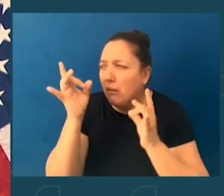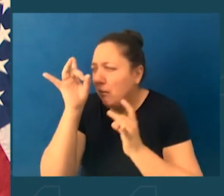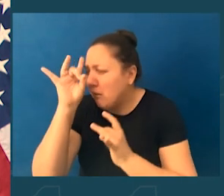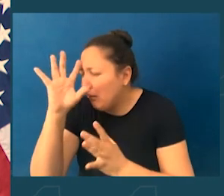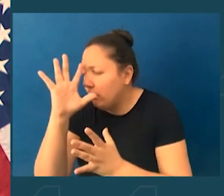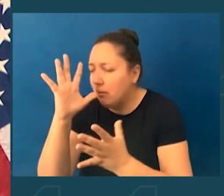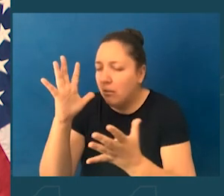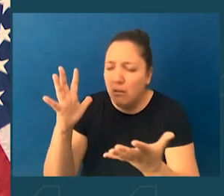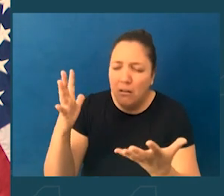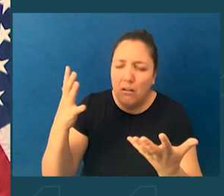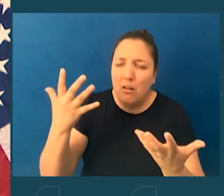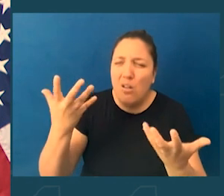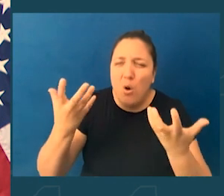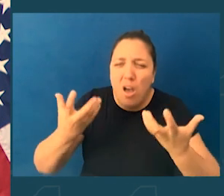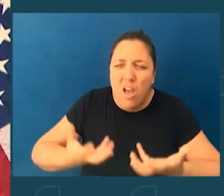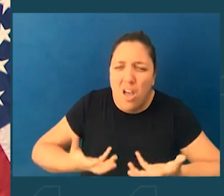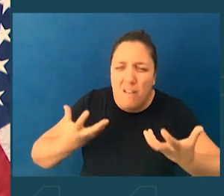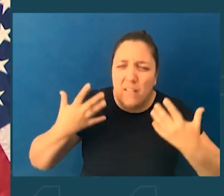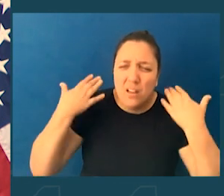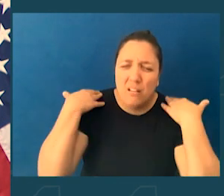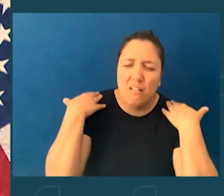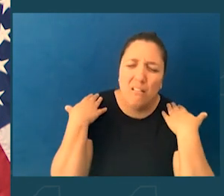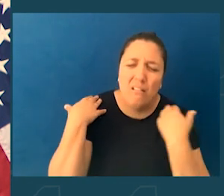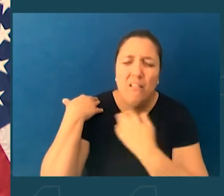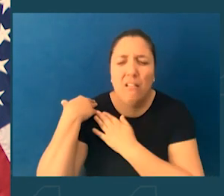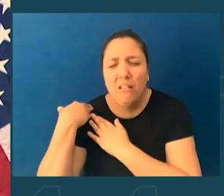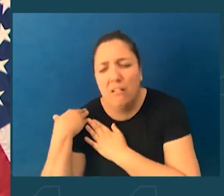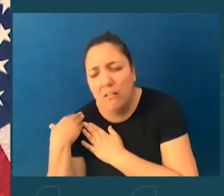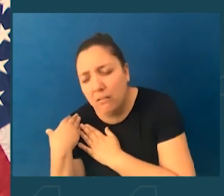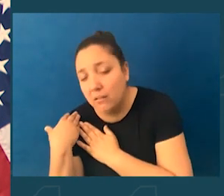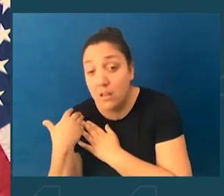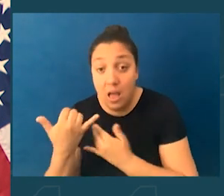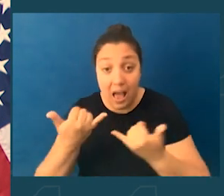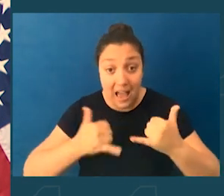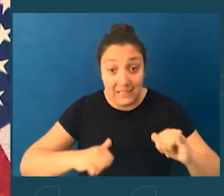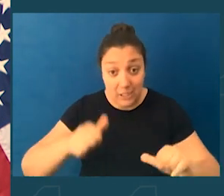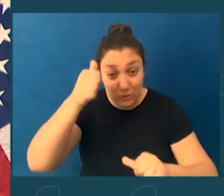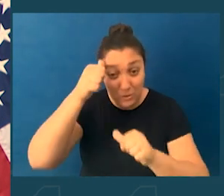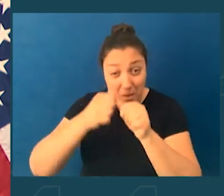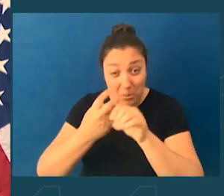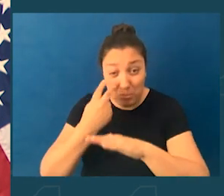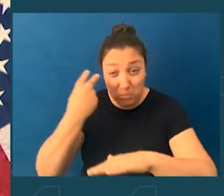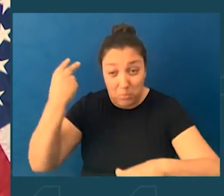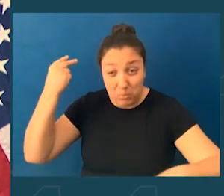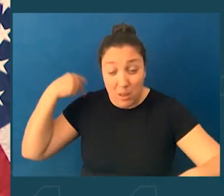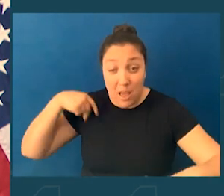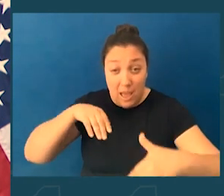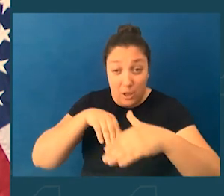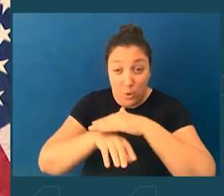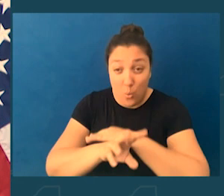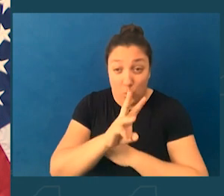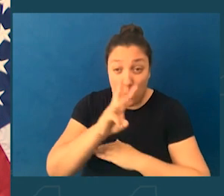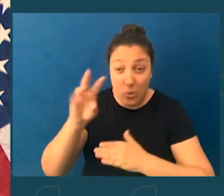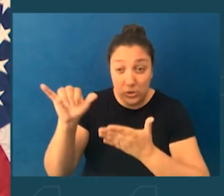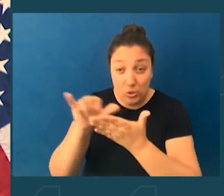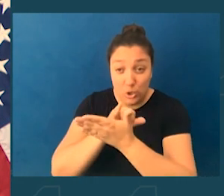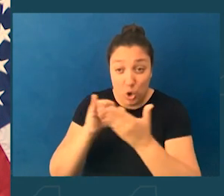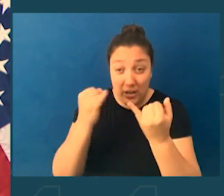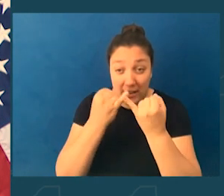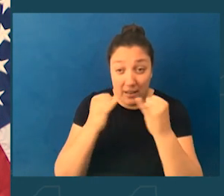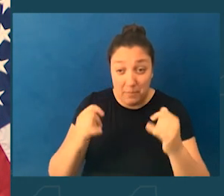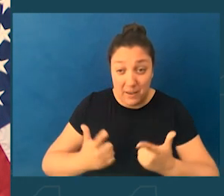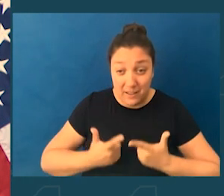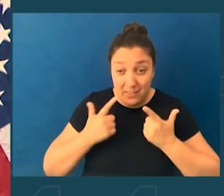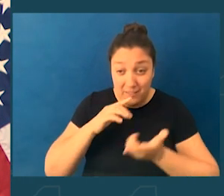was immense. I still remember walking through the doors of Western New York Independent Living Center for the first time in